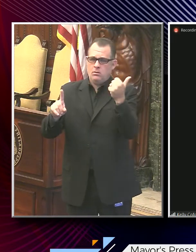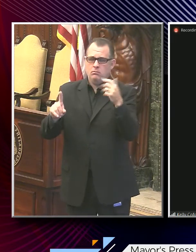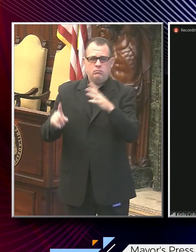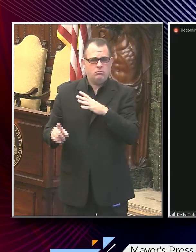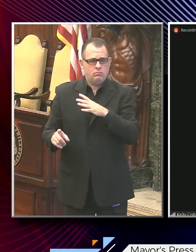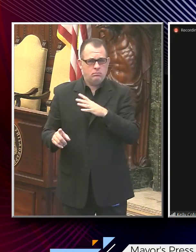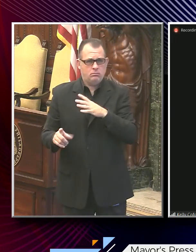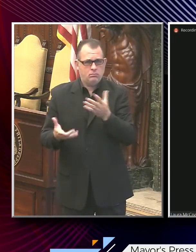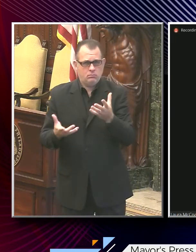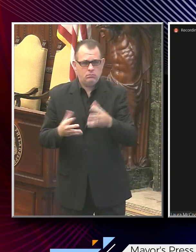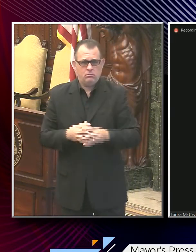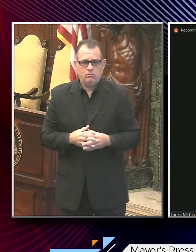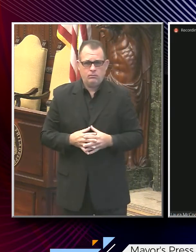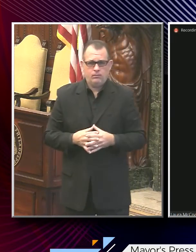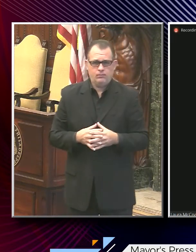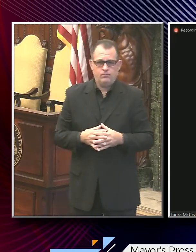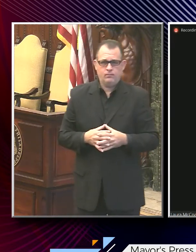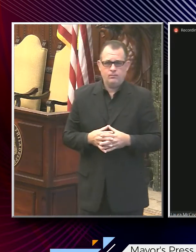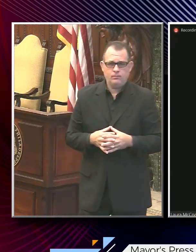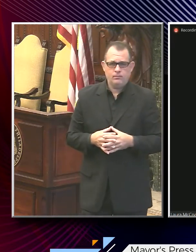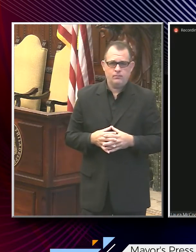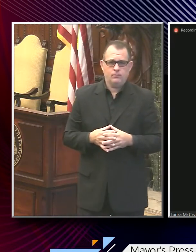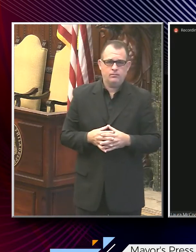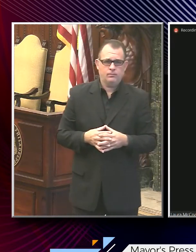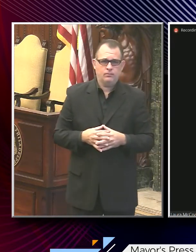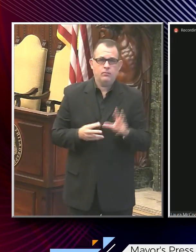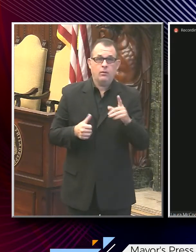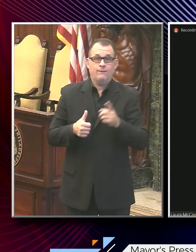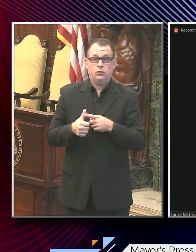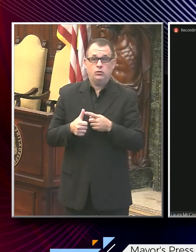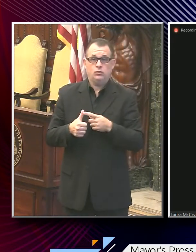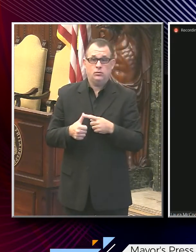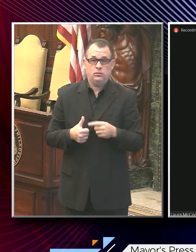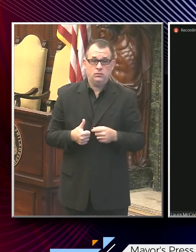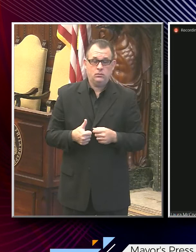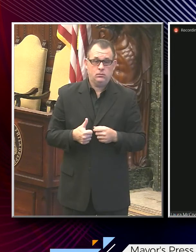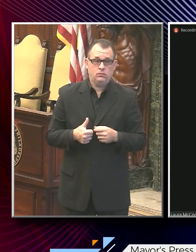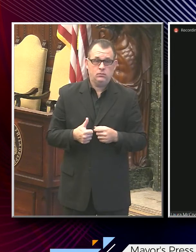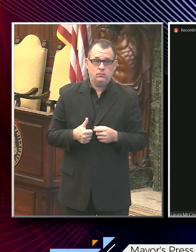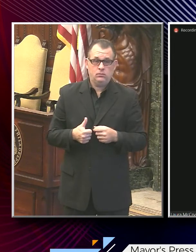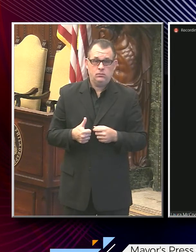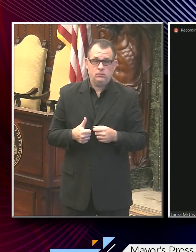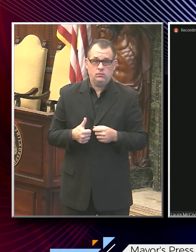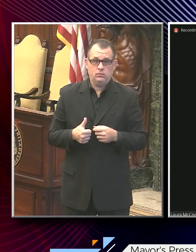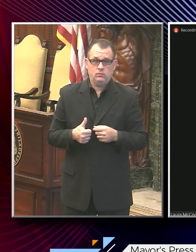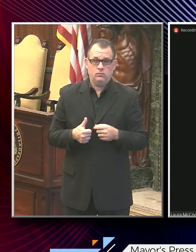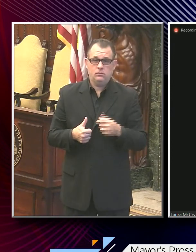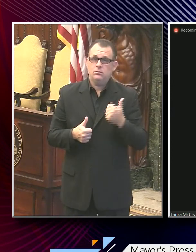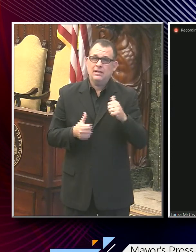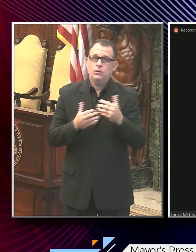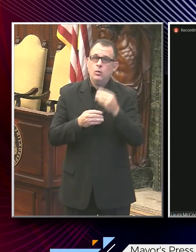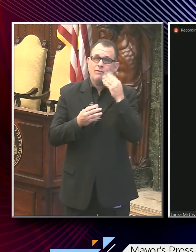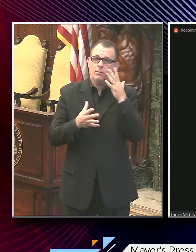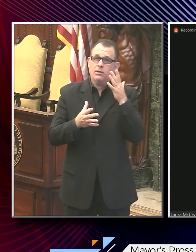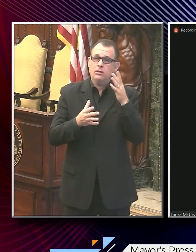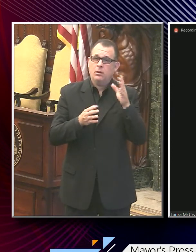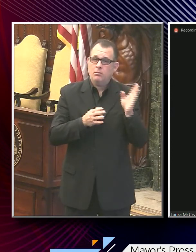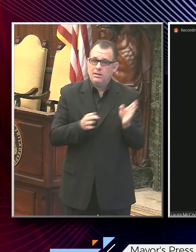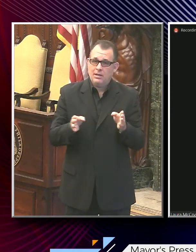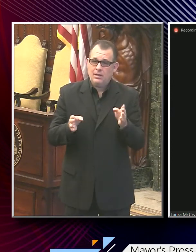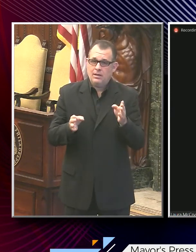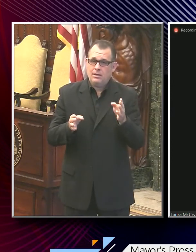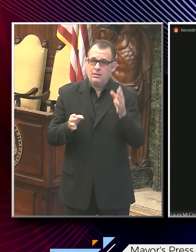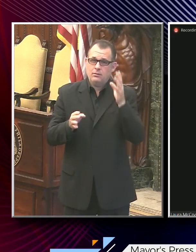Okay. First, any update we can get on plans to clear the